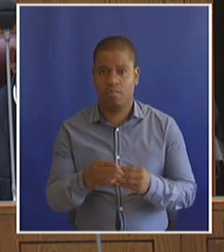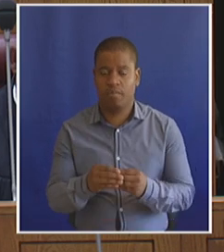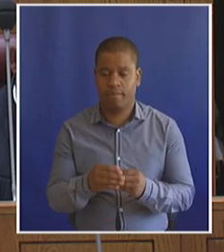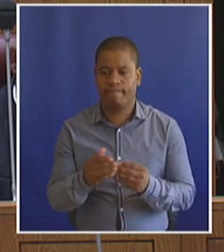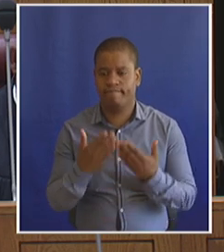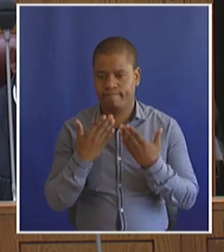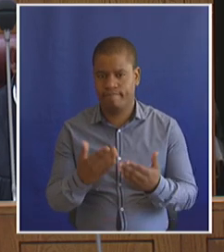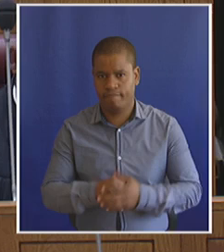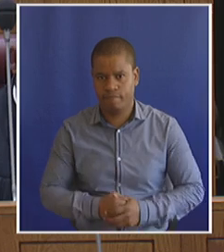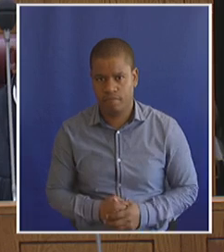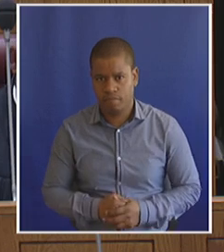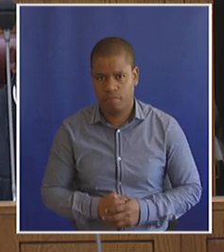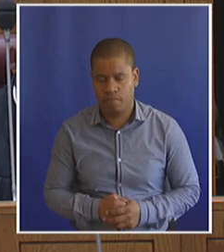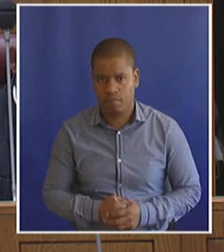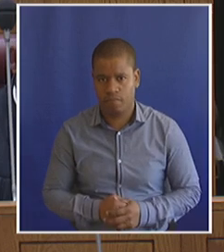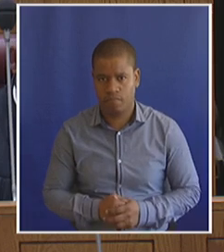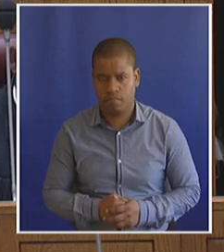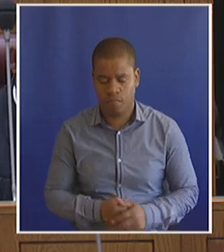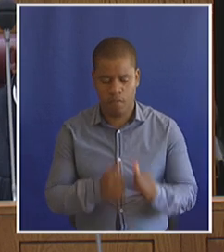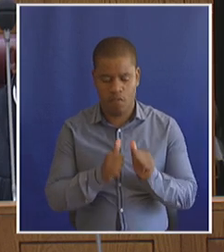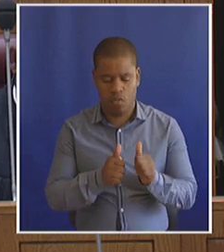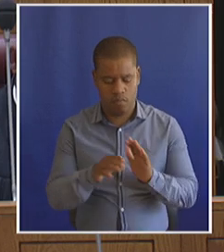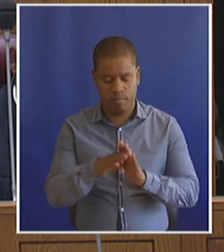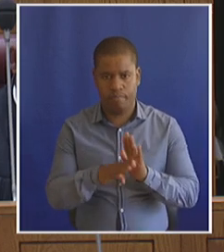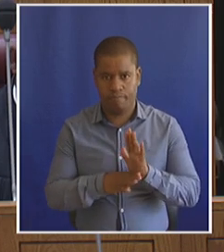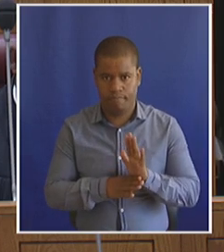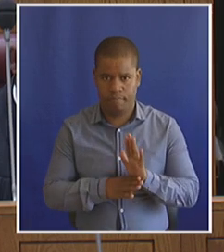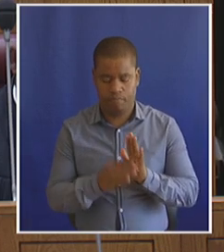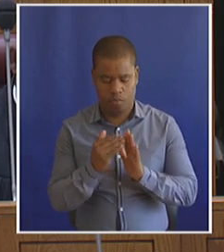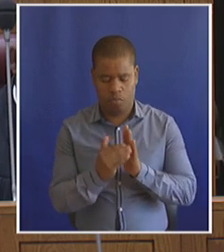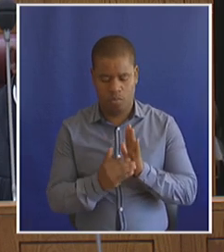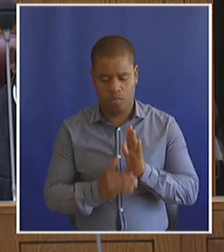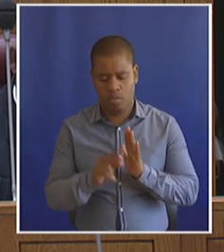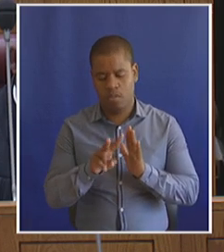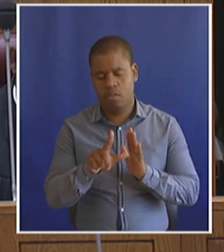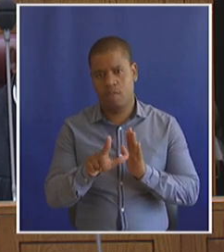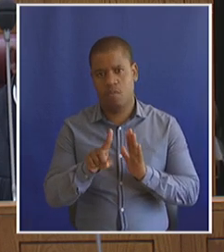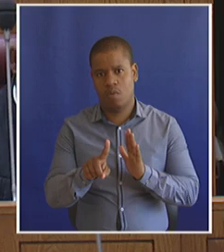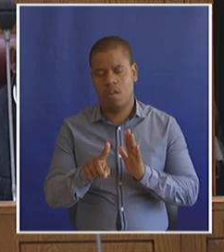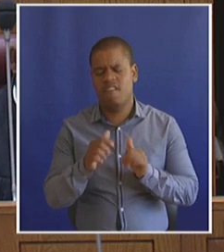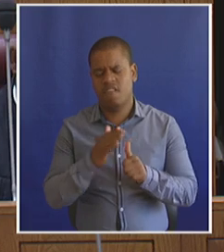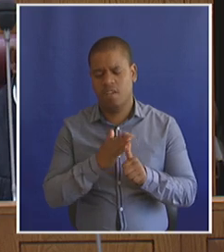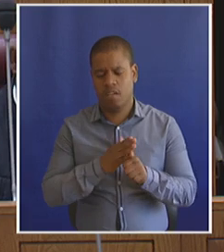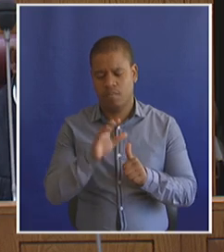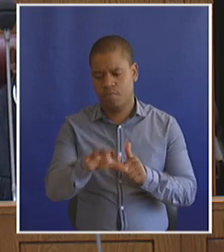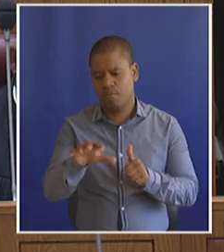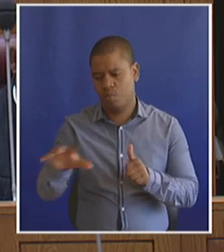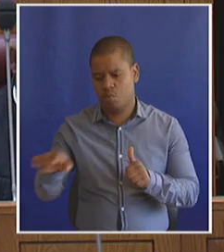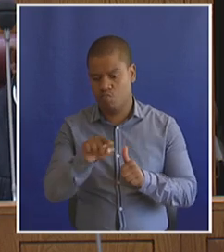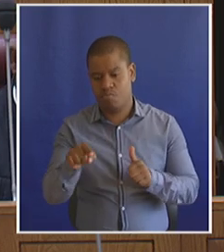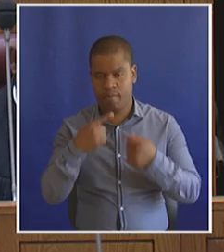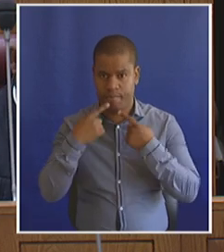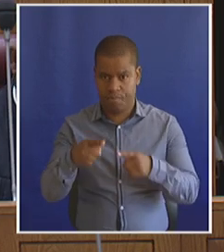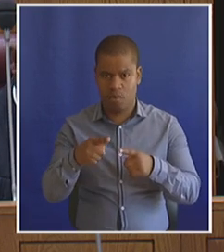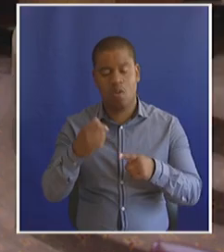Thank you. In accordance with Rule 7.1, I shall first allow provinces the opportunity to make their declaration